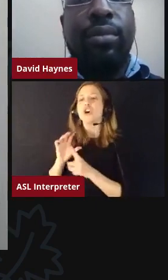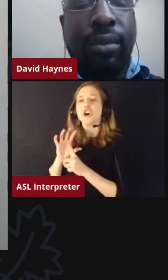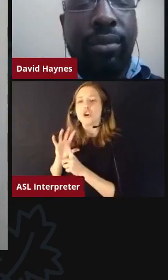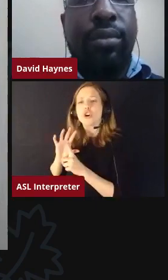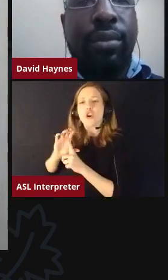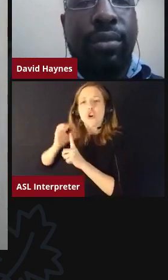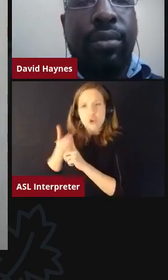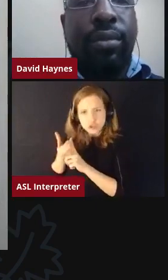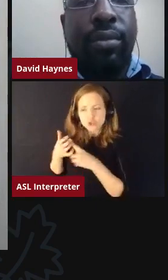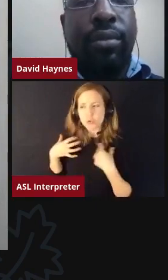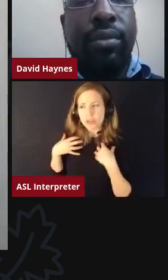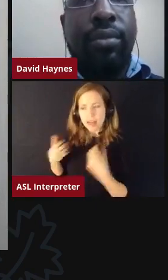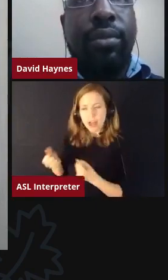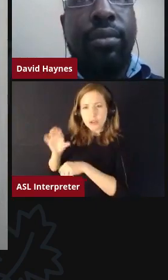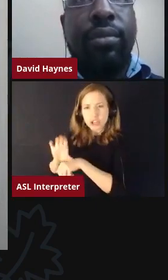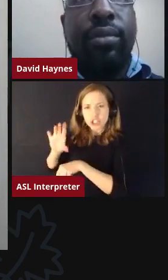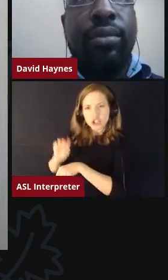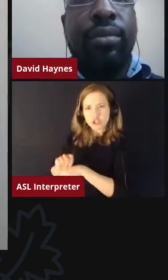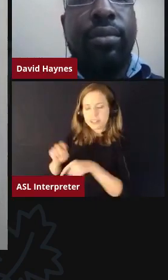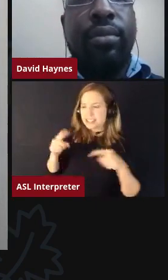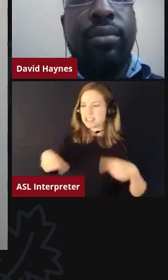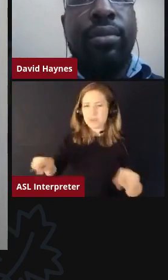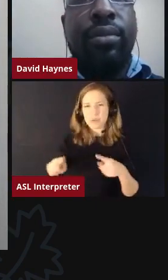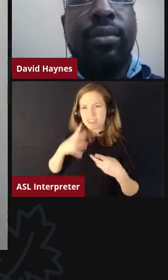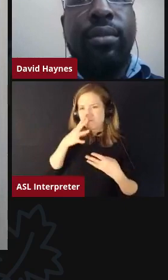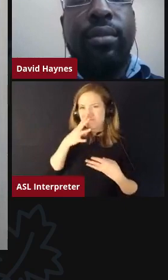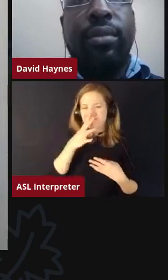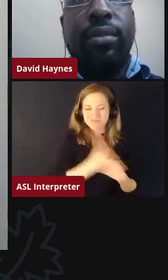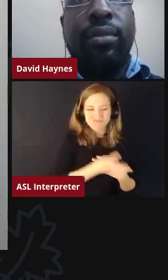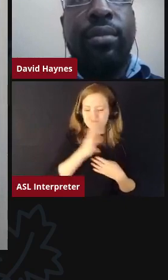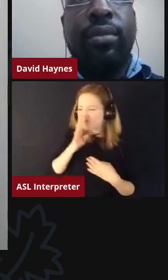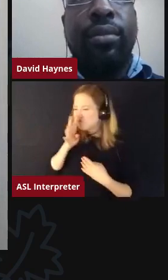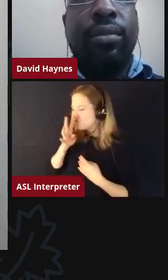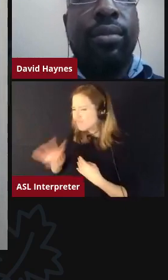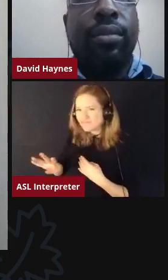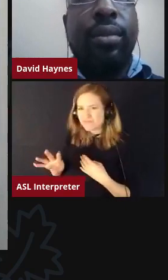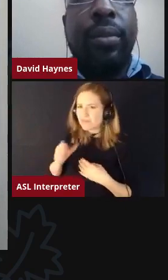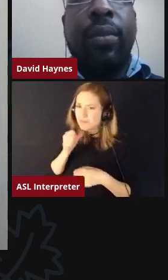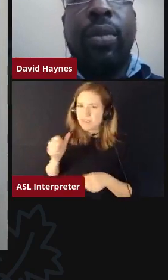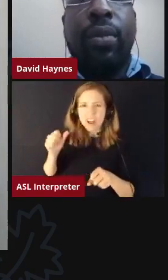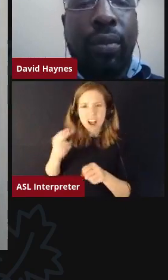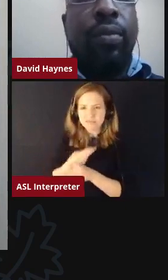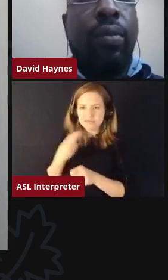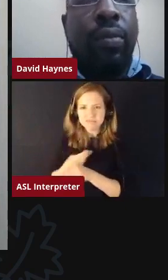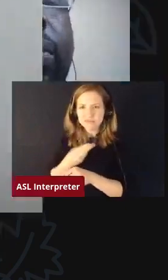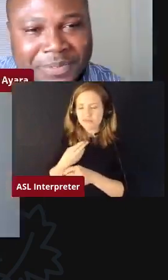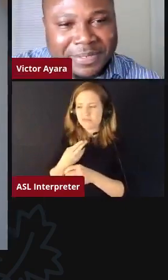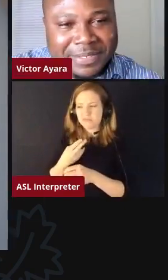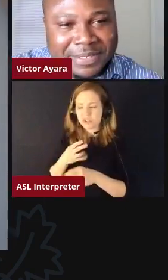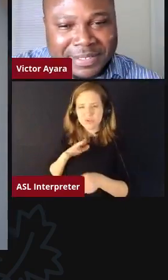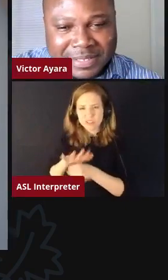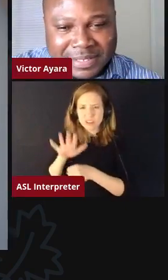your thoughts on that and ways to utilize them more? That is from Magdalena.